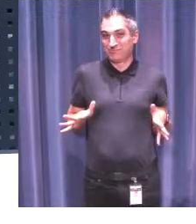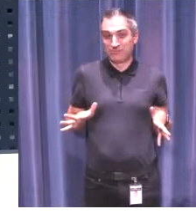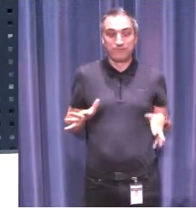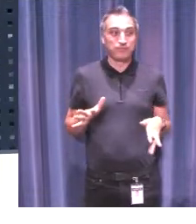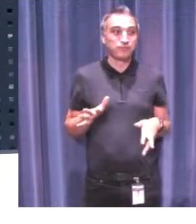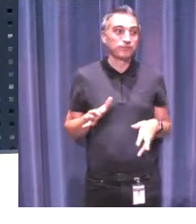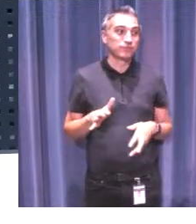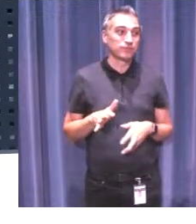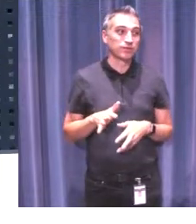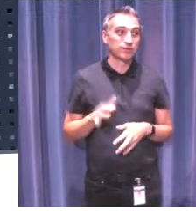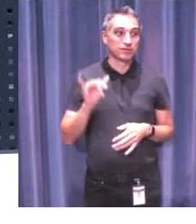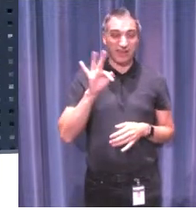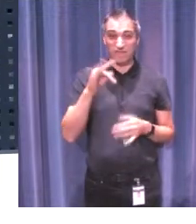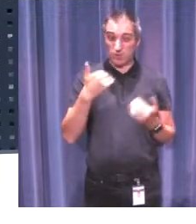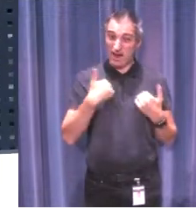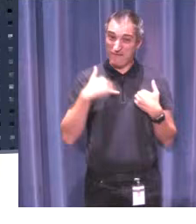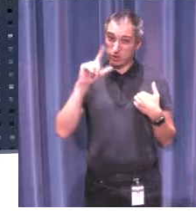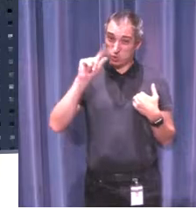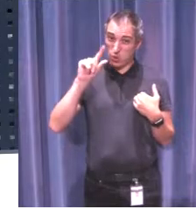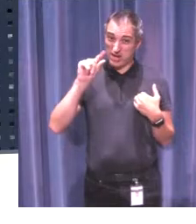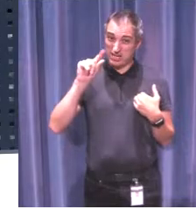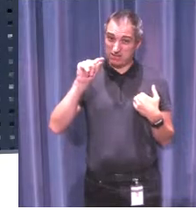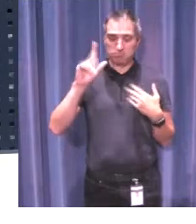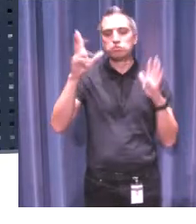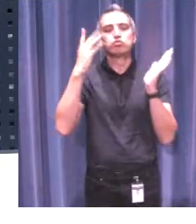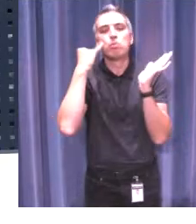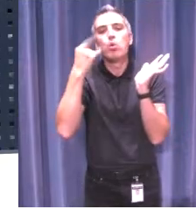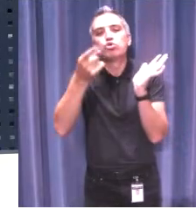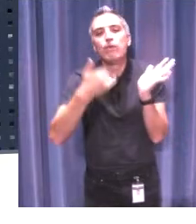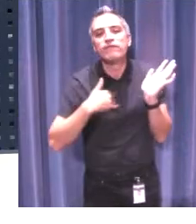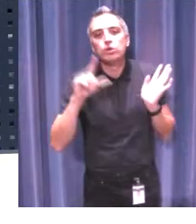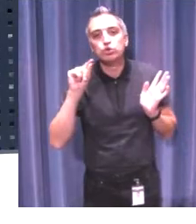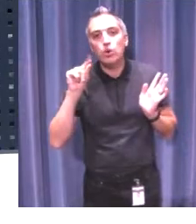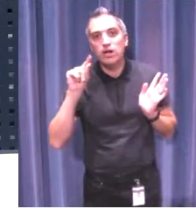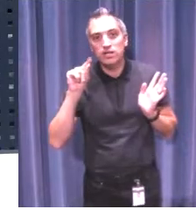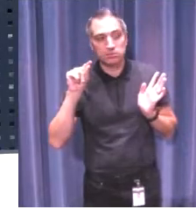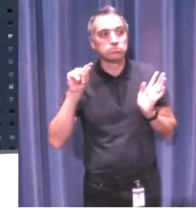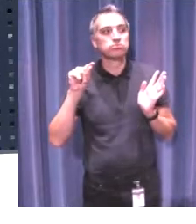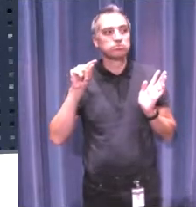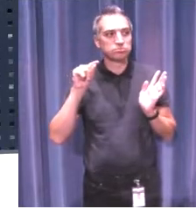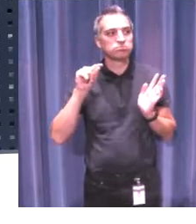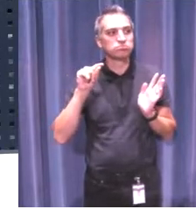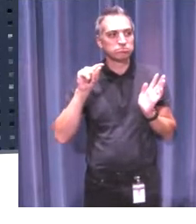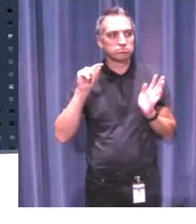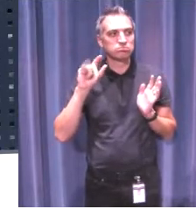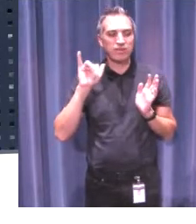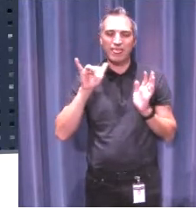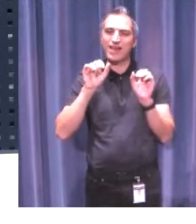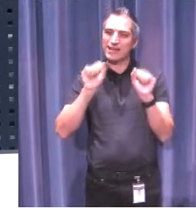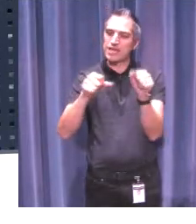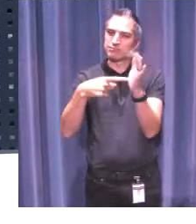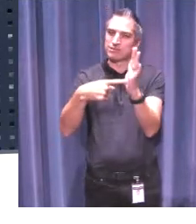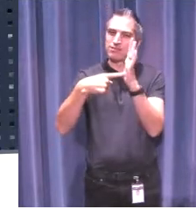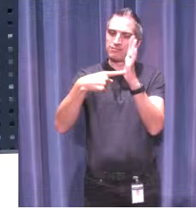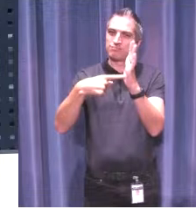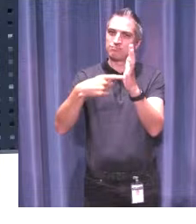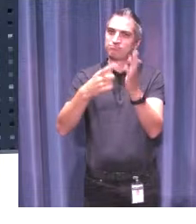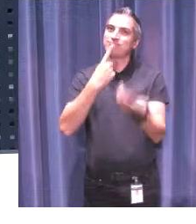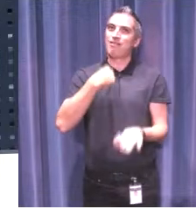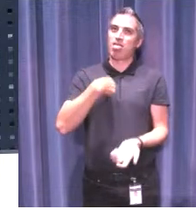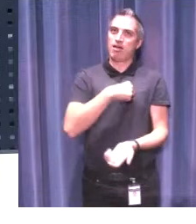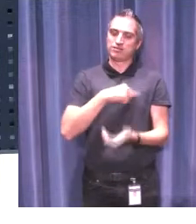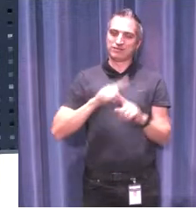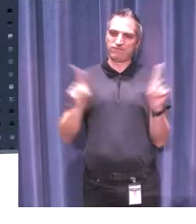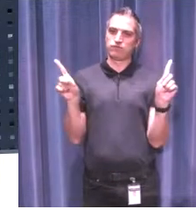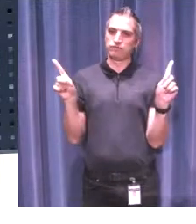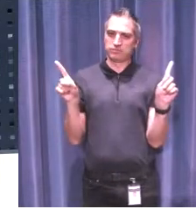had 20, let's just say you did, I think that tells you some other things.